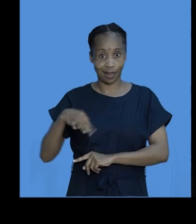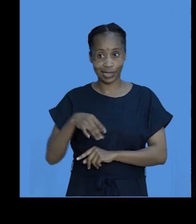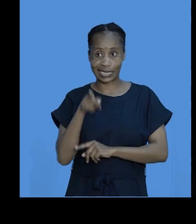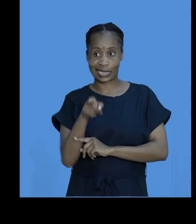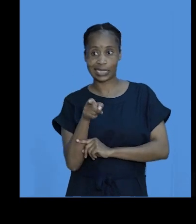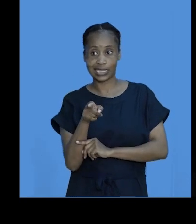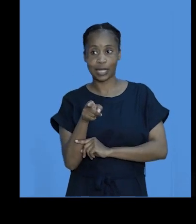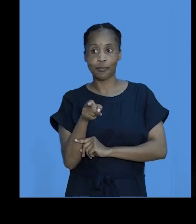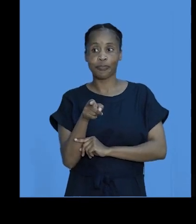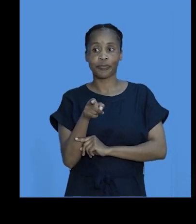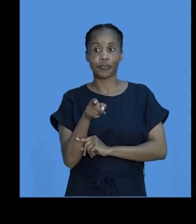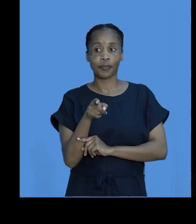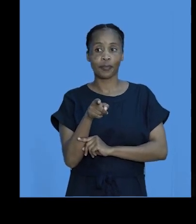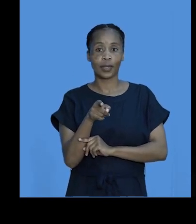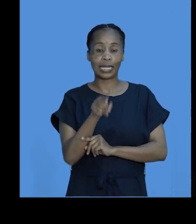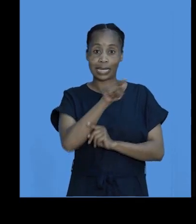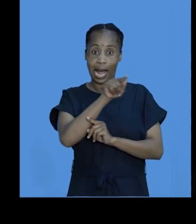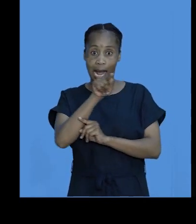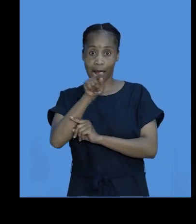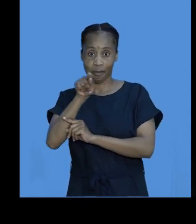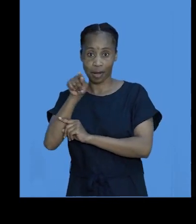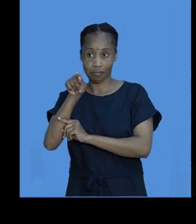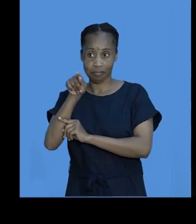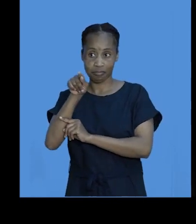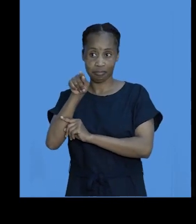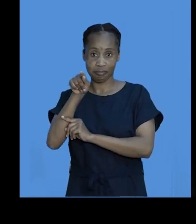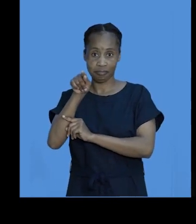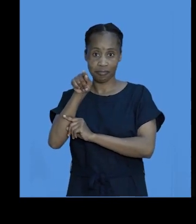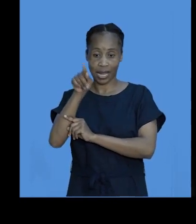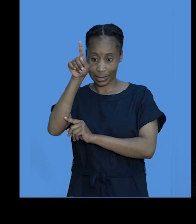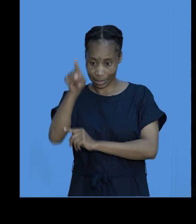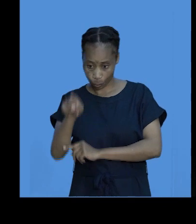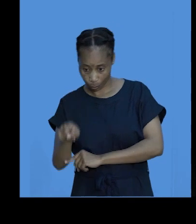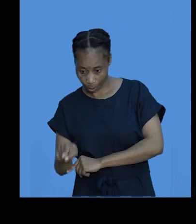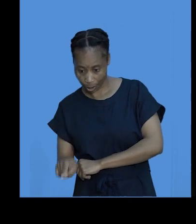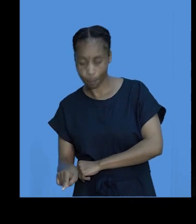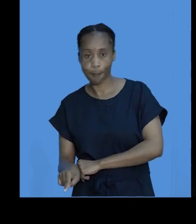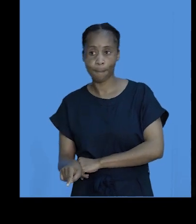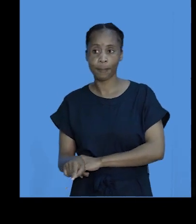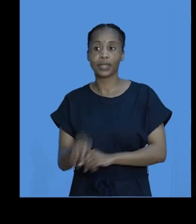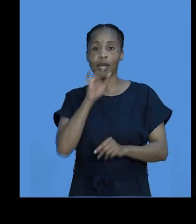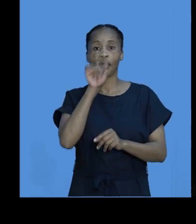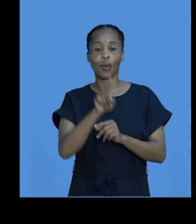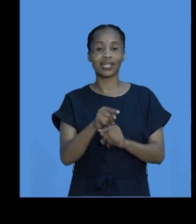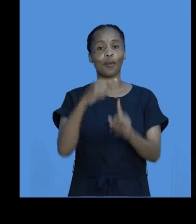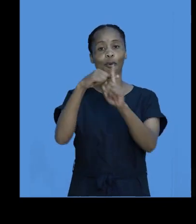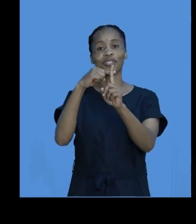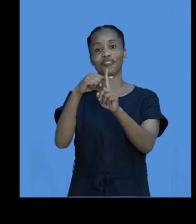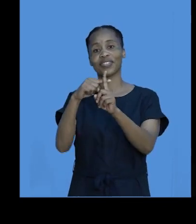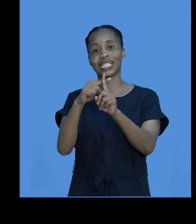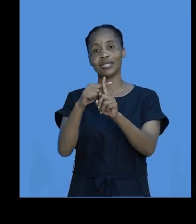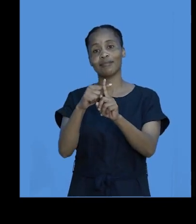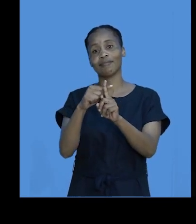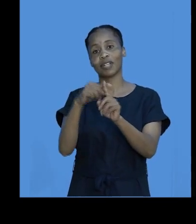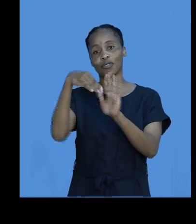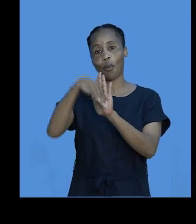is positively sloped there. It's up, up, and down, down. So it's positively sloped